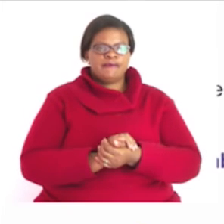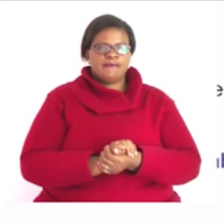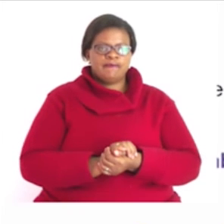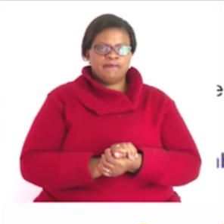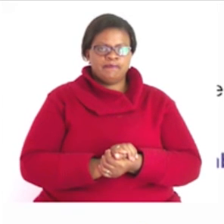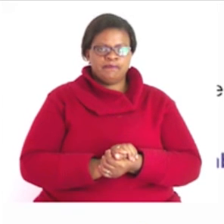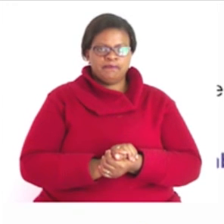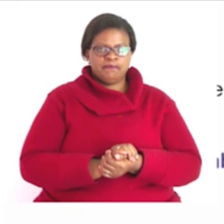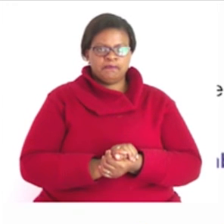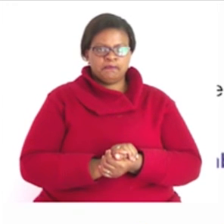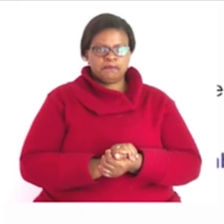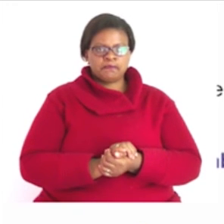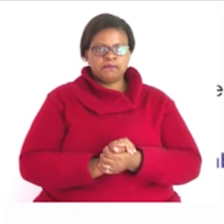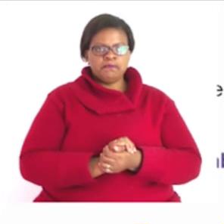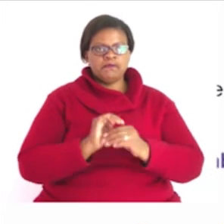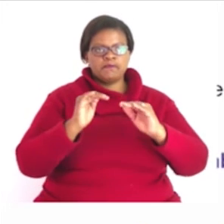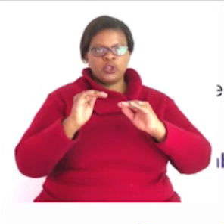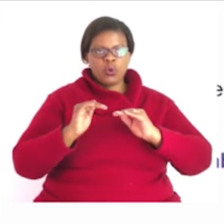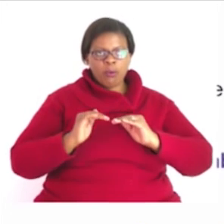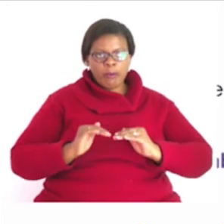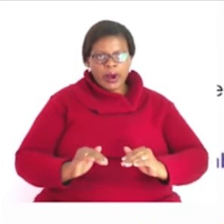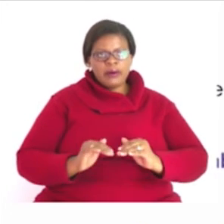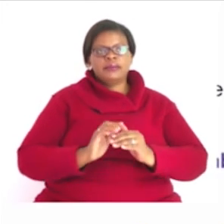a prime number?